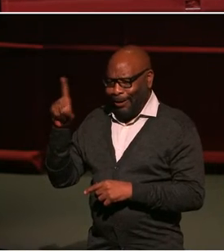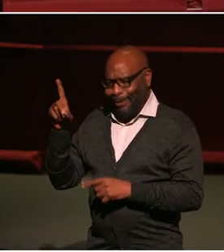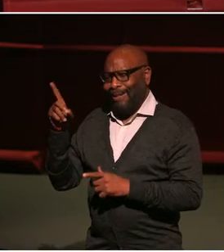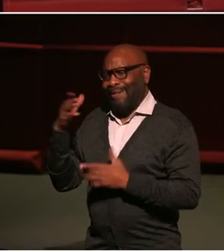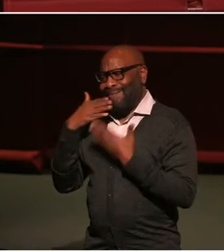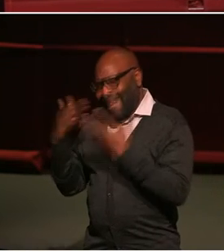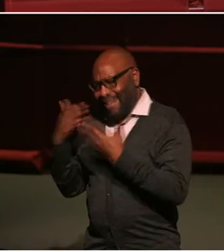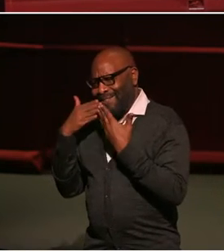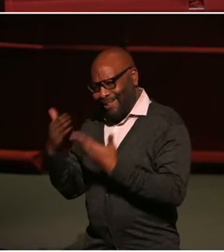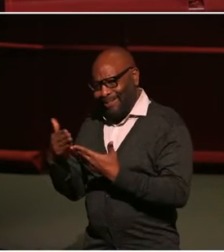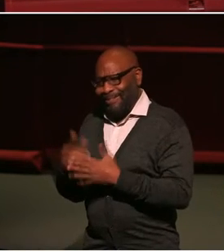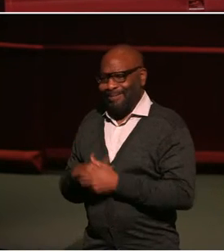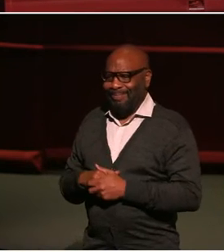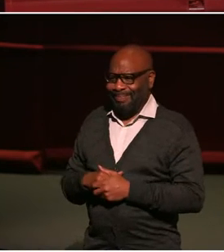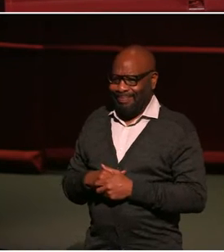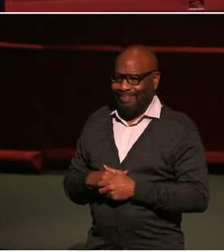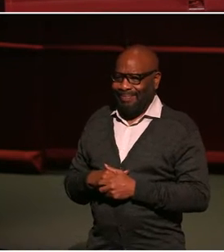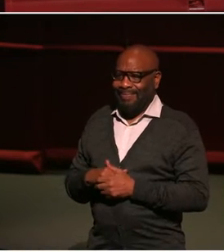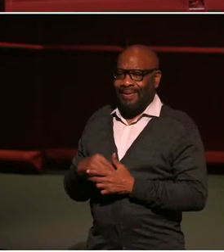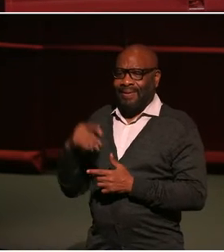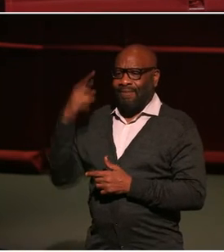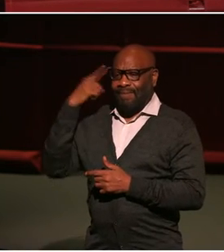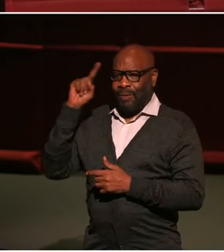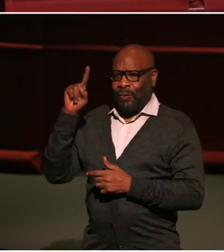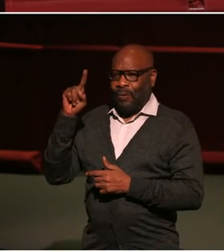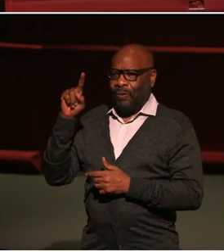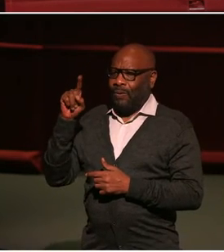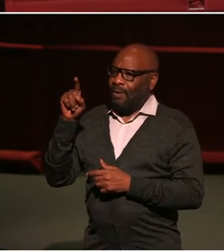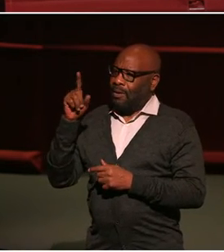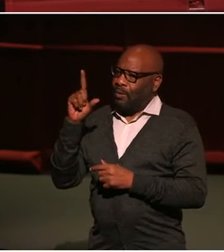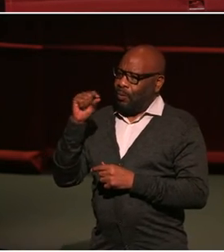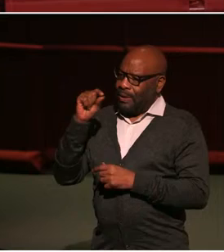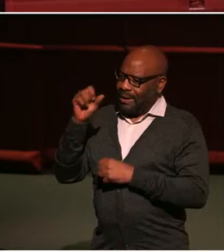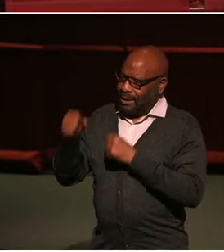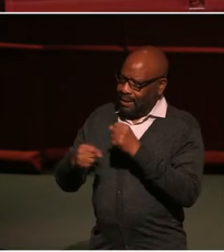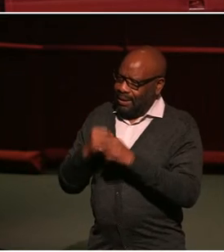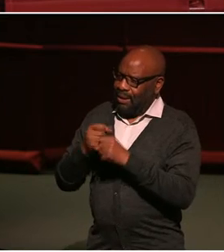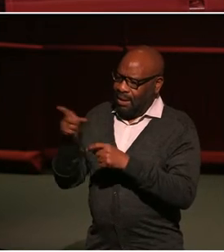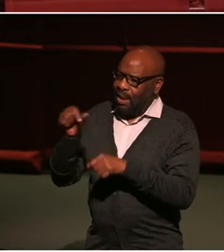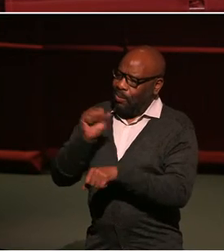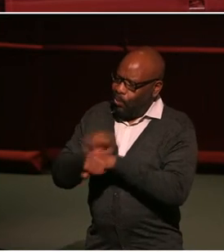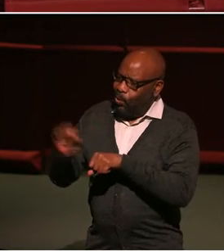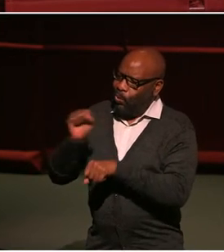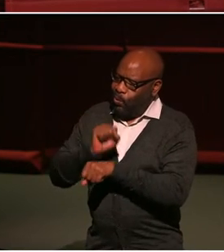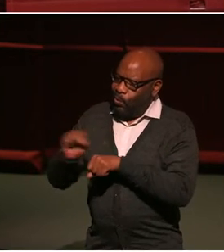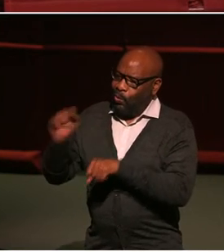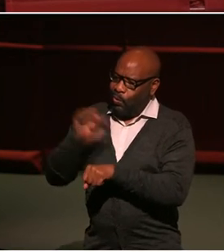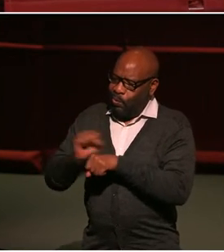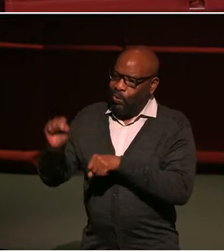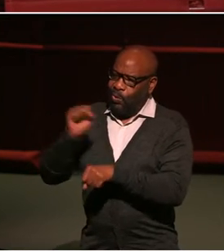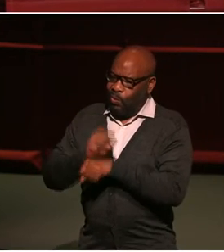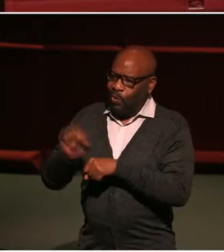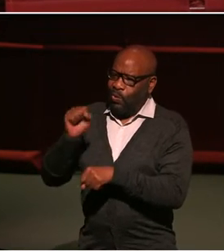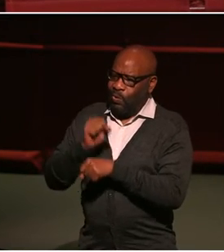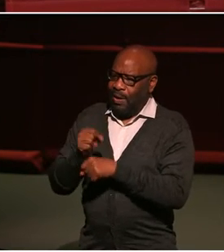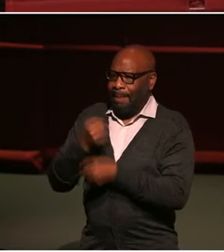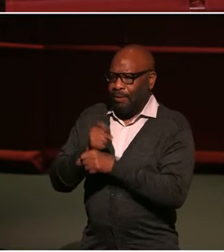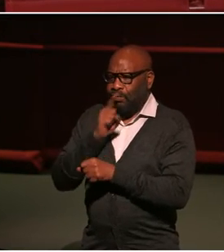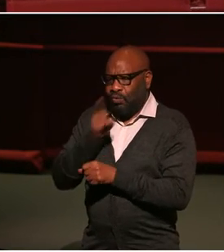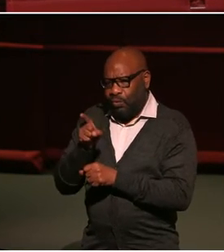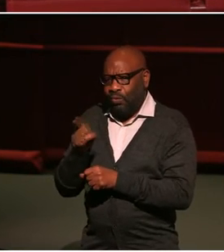For the last 20 years, you have worked so diligently to bring Native